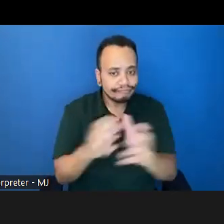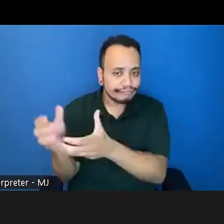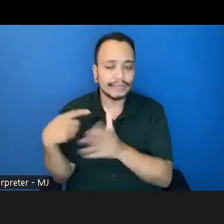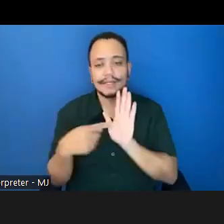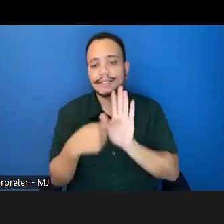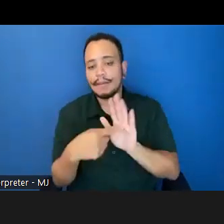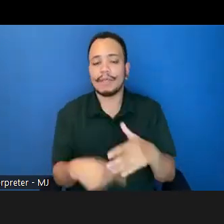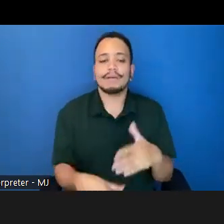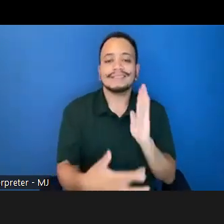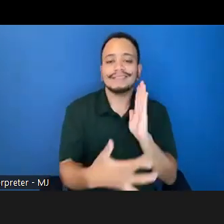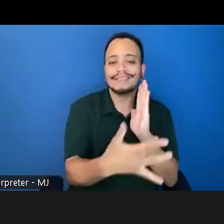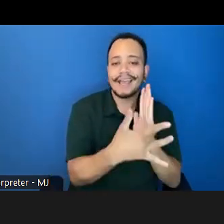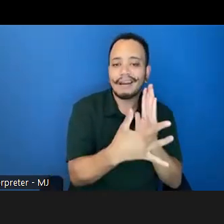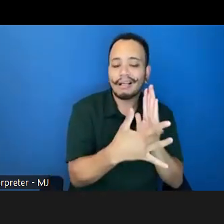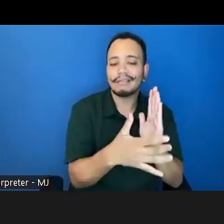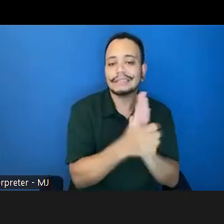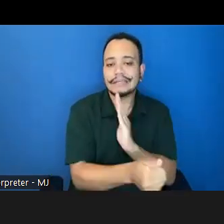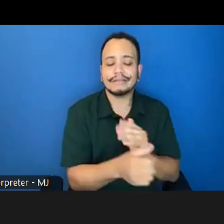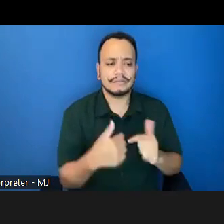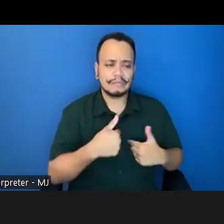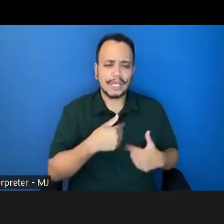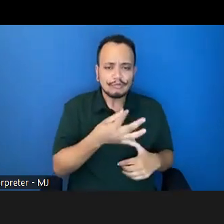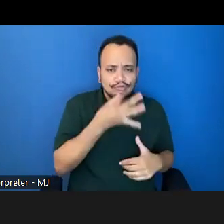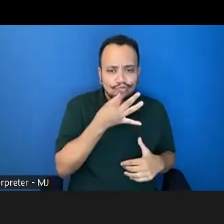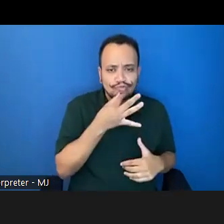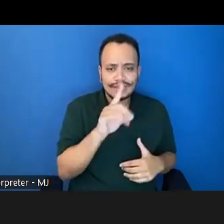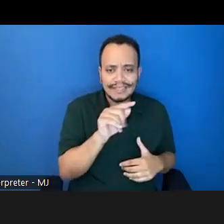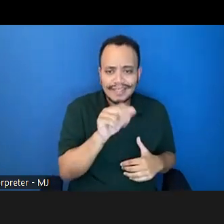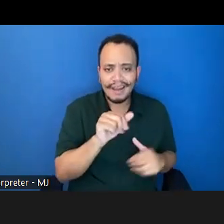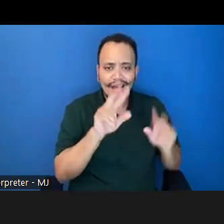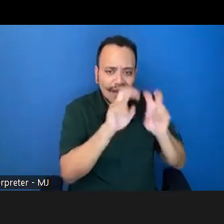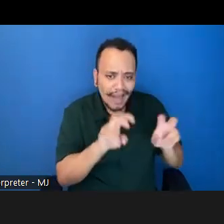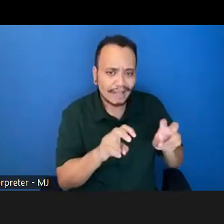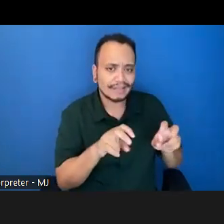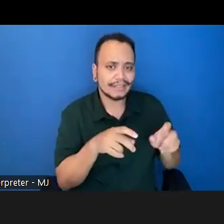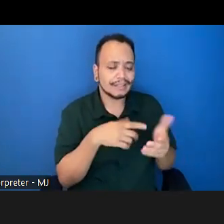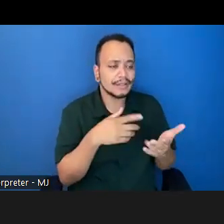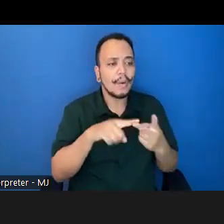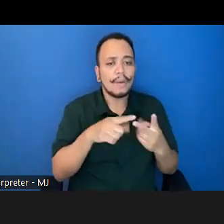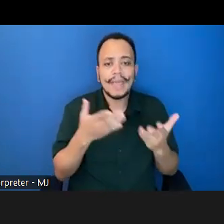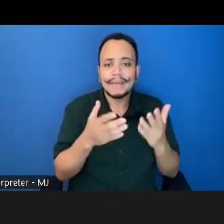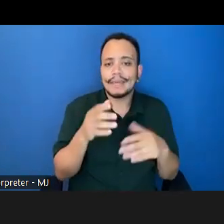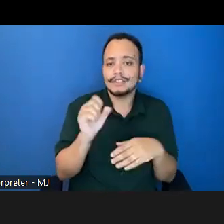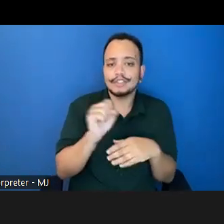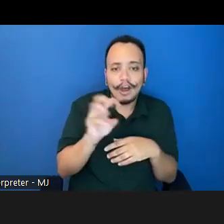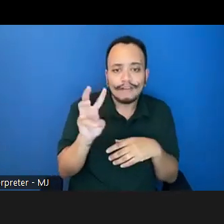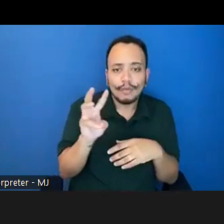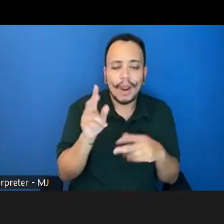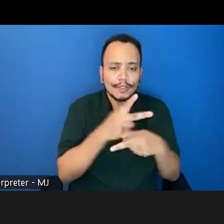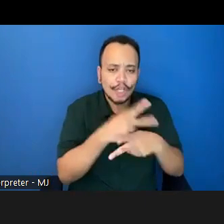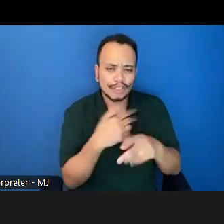skills, such as data analysis, using specific production equipment,